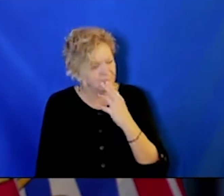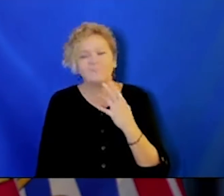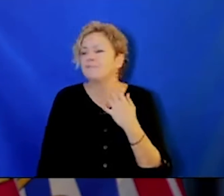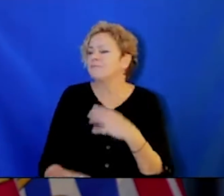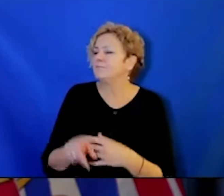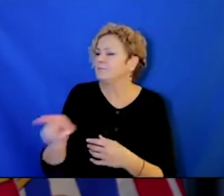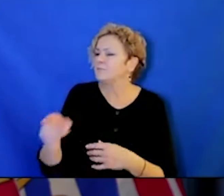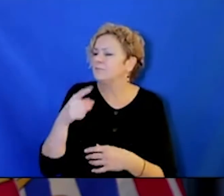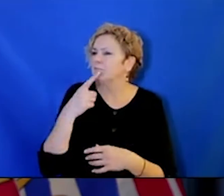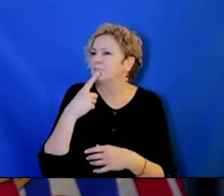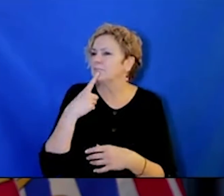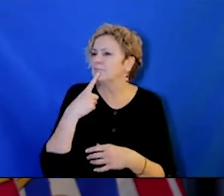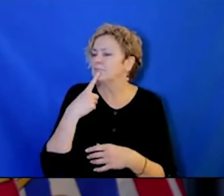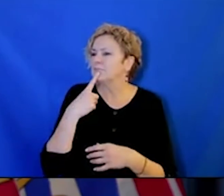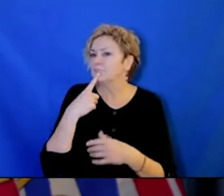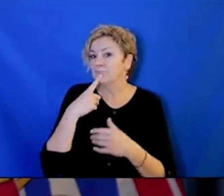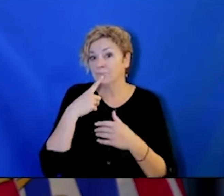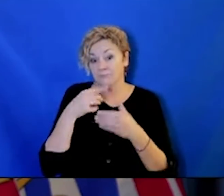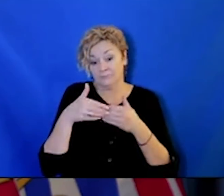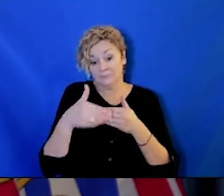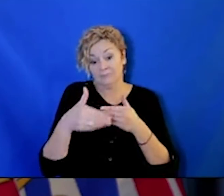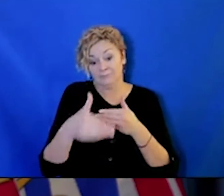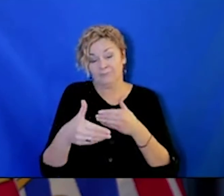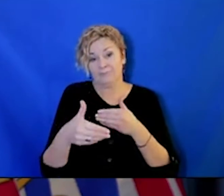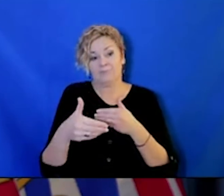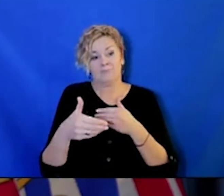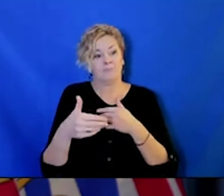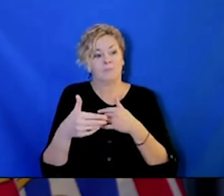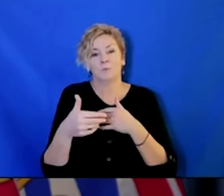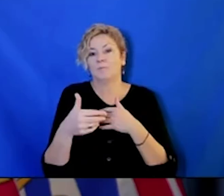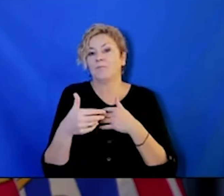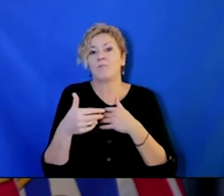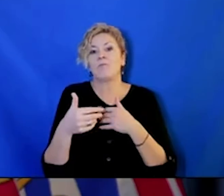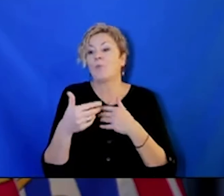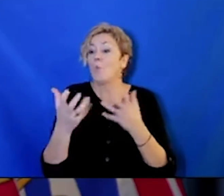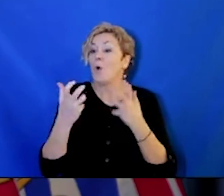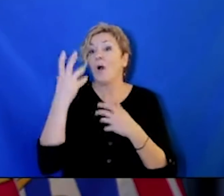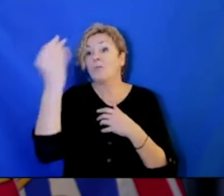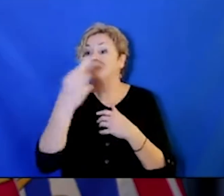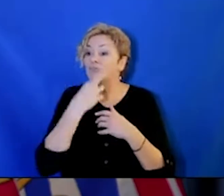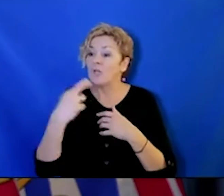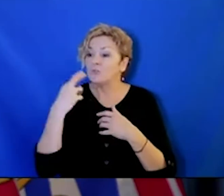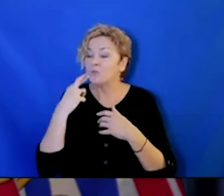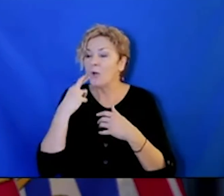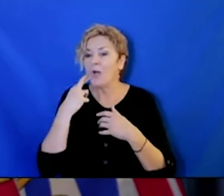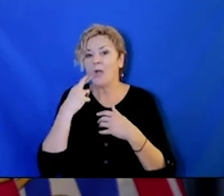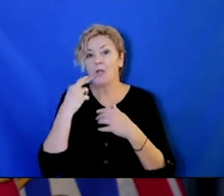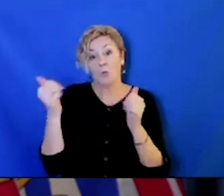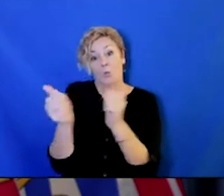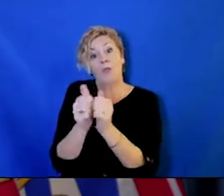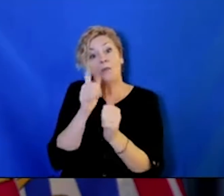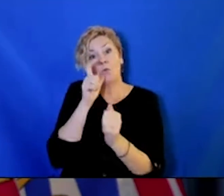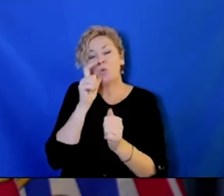bubble. And it says very specifically that that's the only group you can go to a restaurant with, but